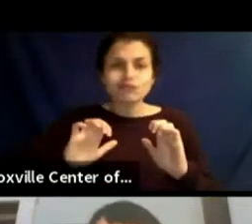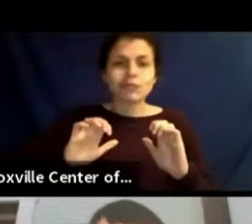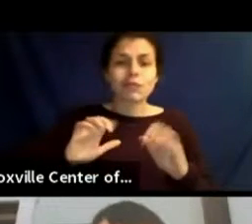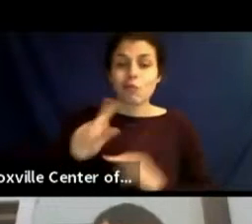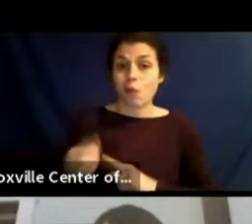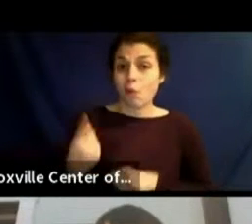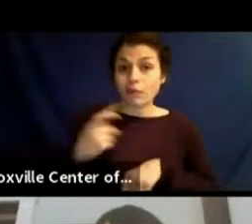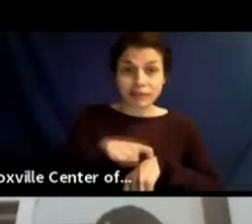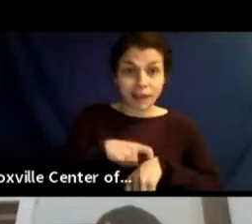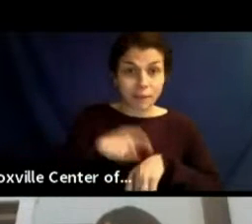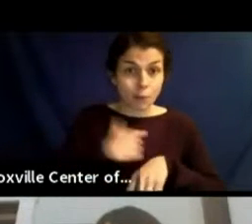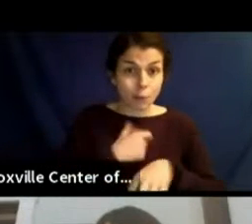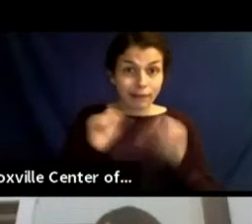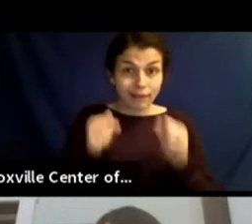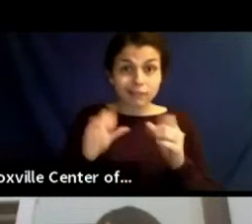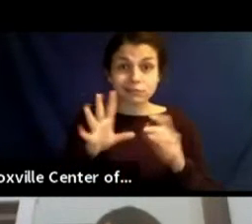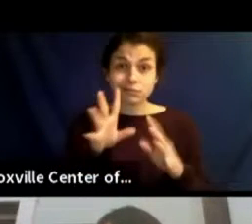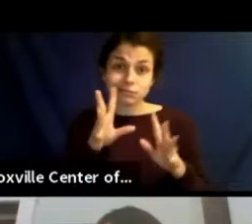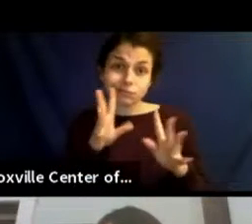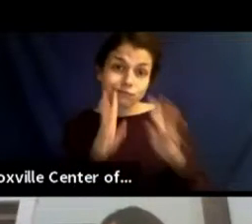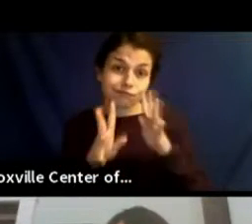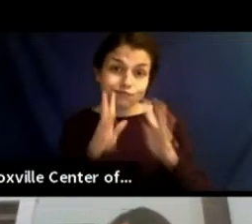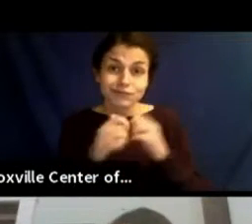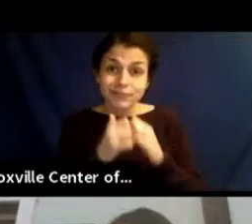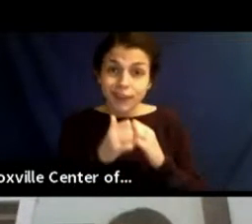except during our meetings.